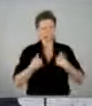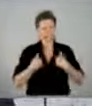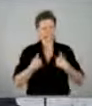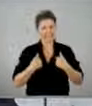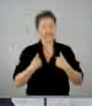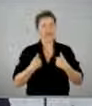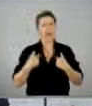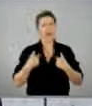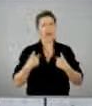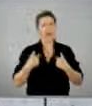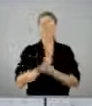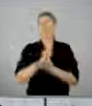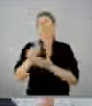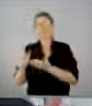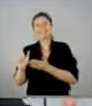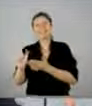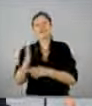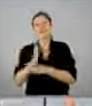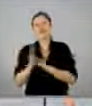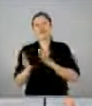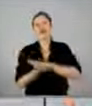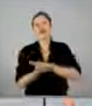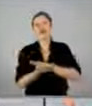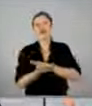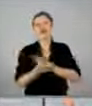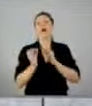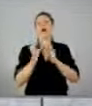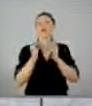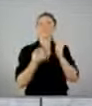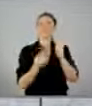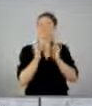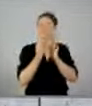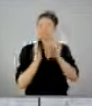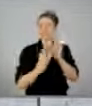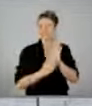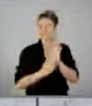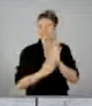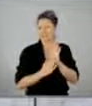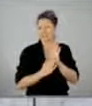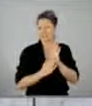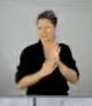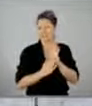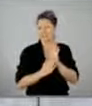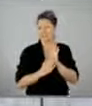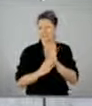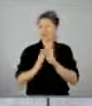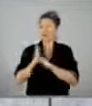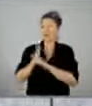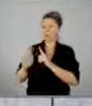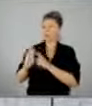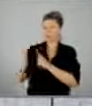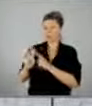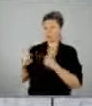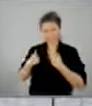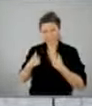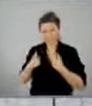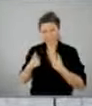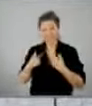office at a later time. So they were not there working directly to me or to Dr. Kunkel in my